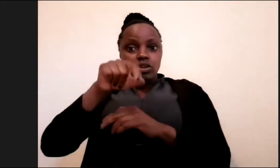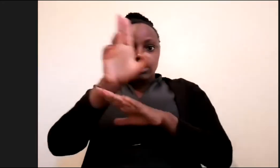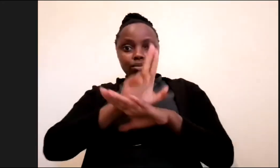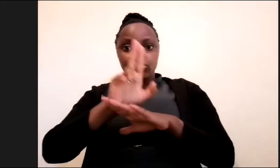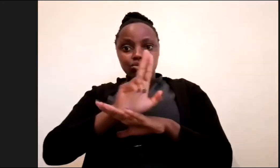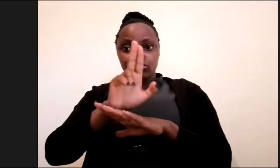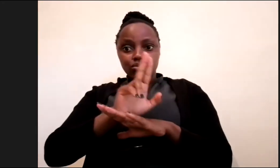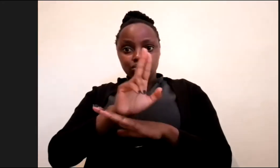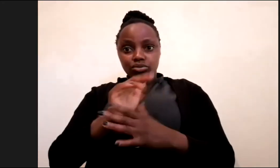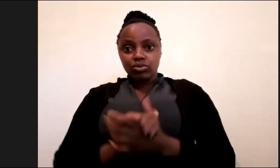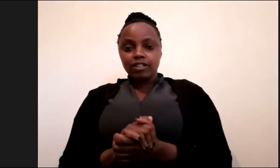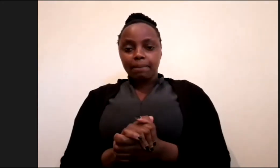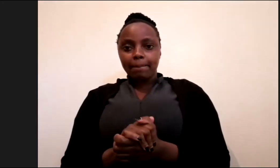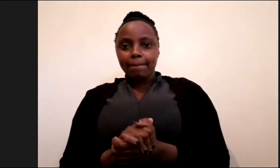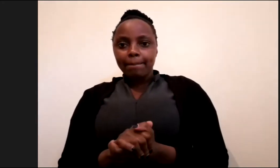Well, never mind.